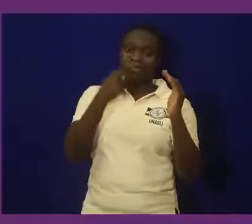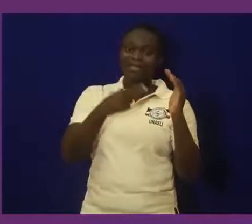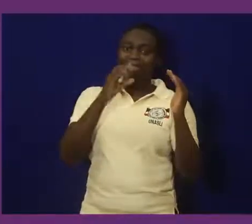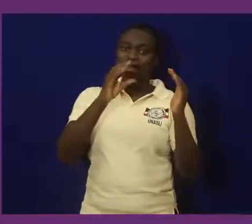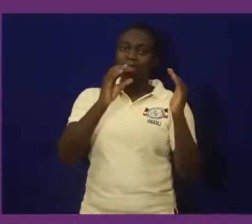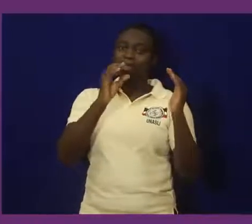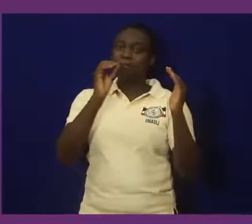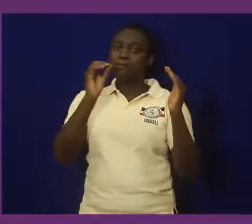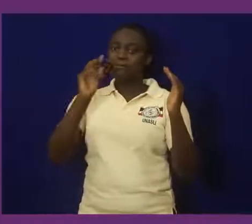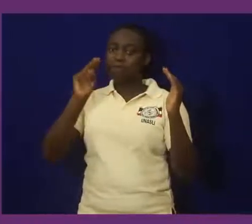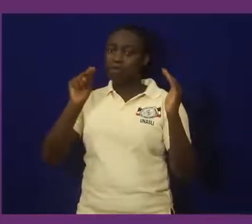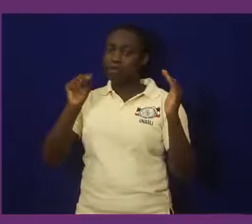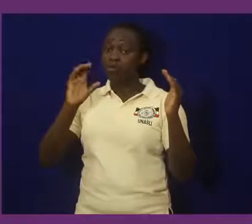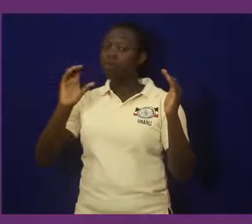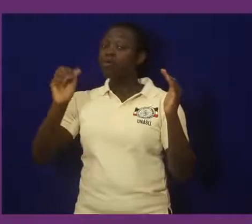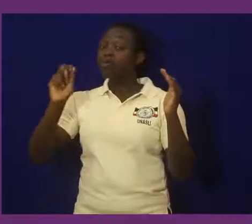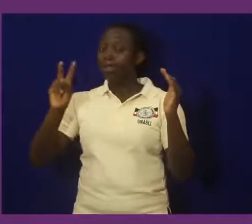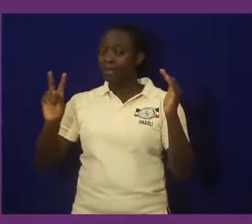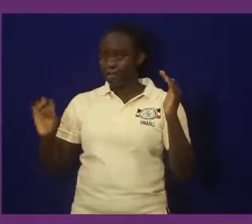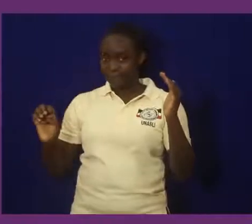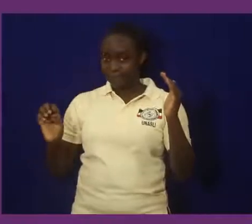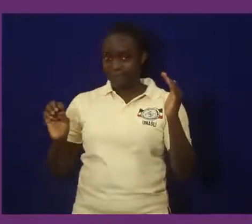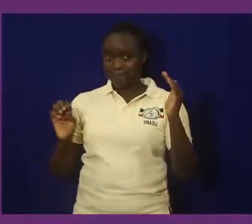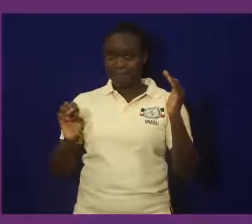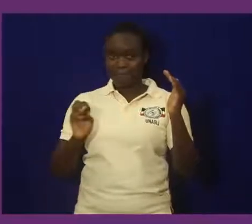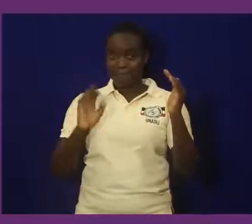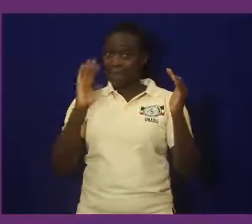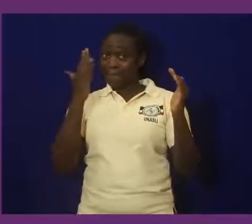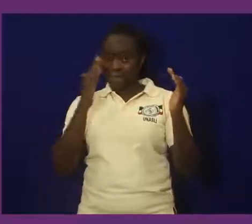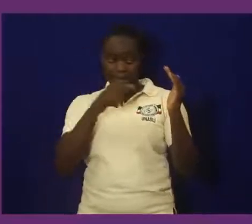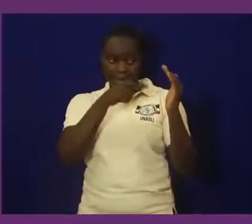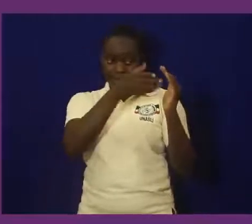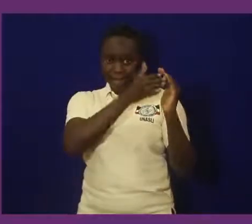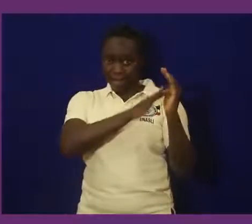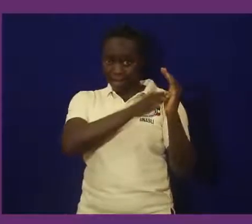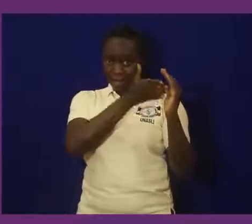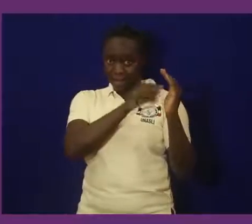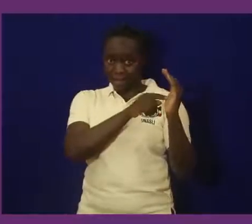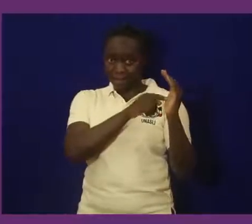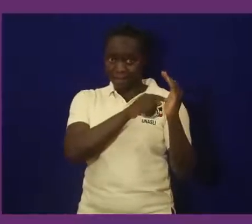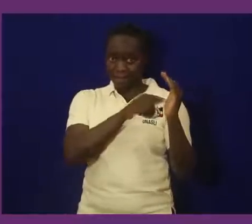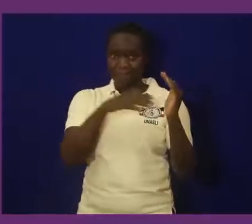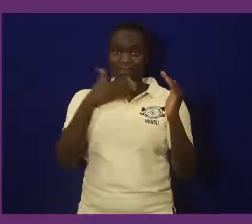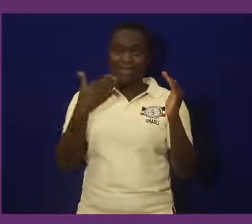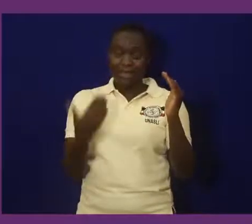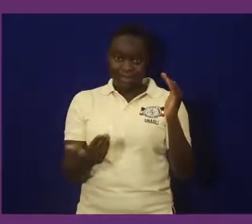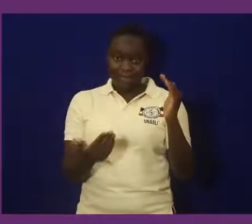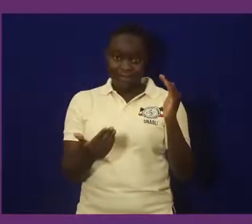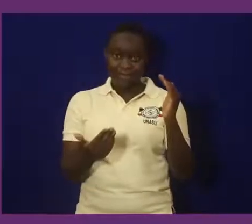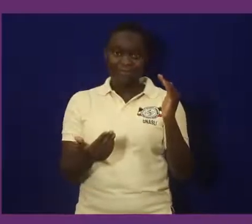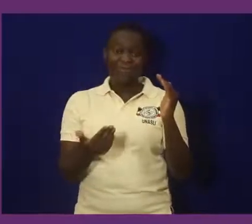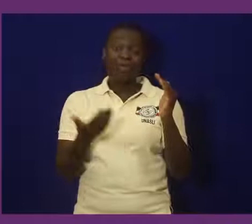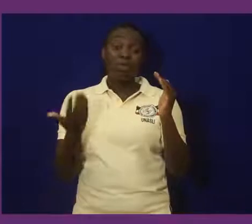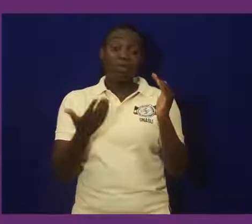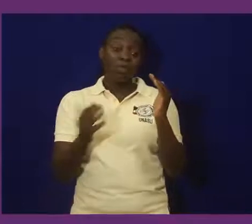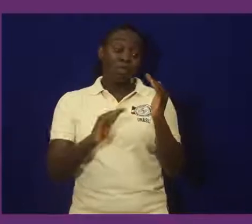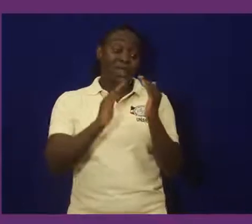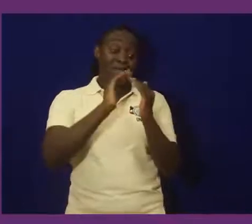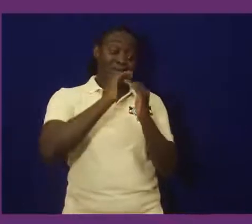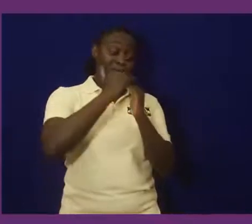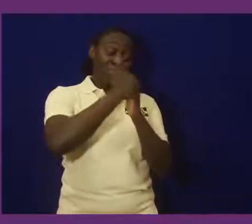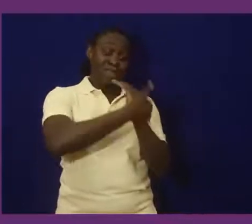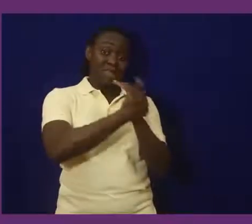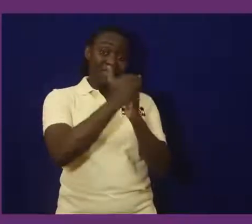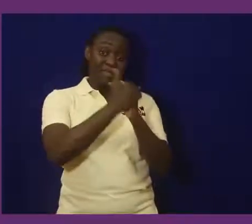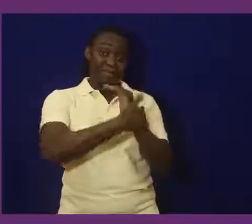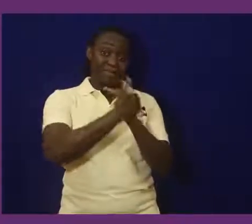the curve is the concave mirror. the one